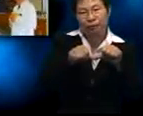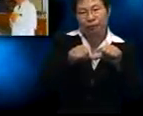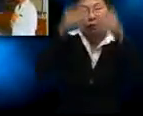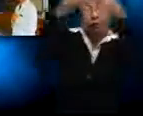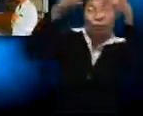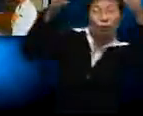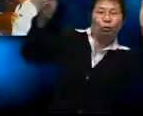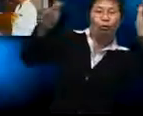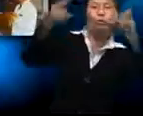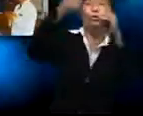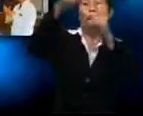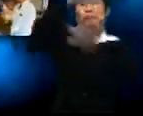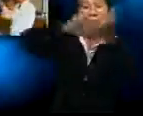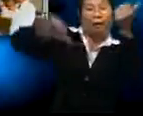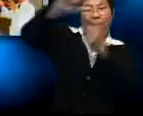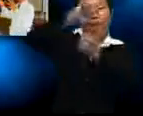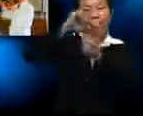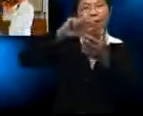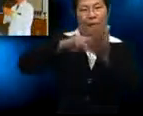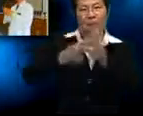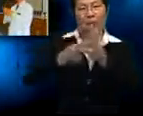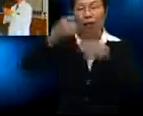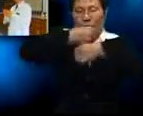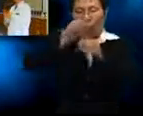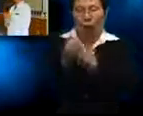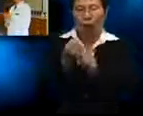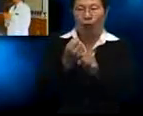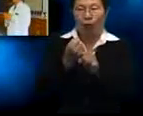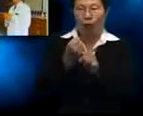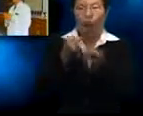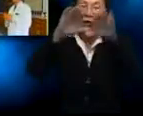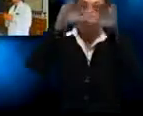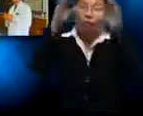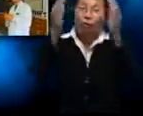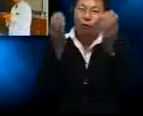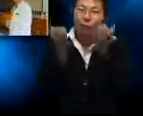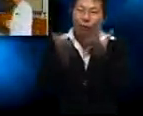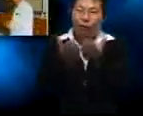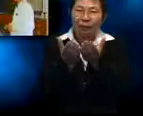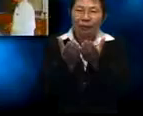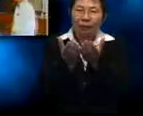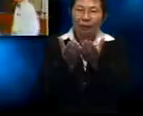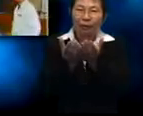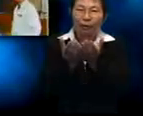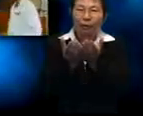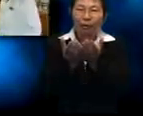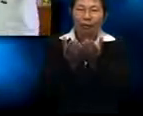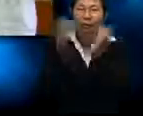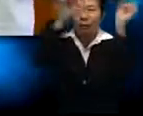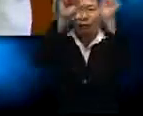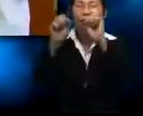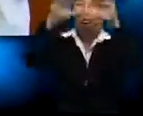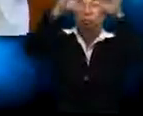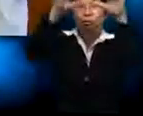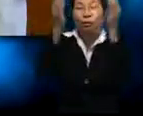exposing to the air, so it starts to form spherical shape, because for the same volume,